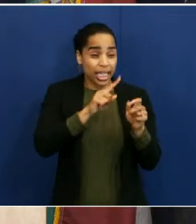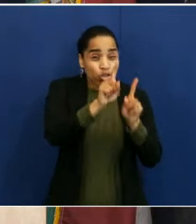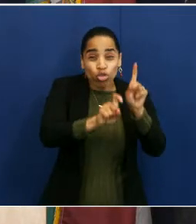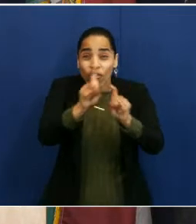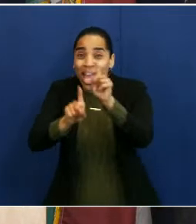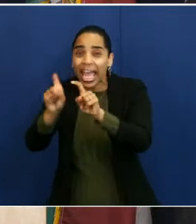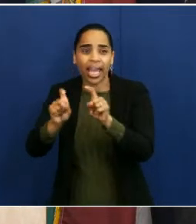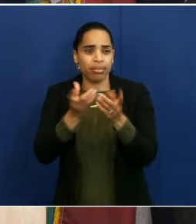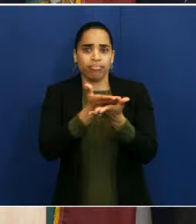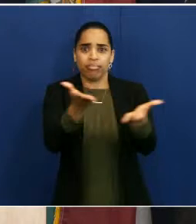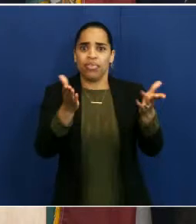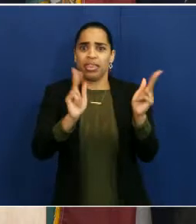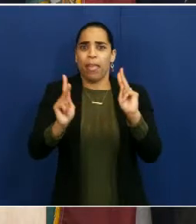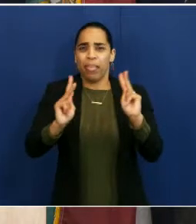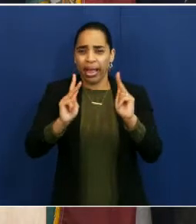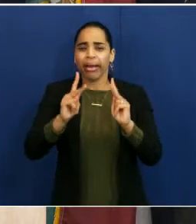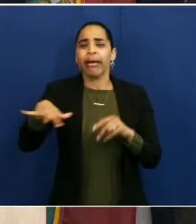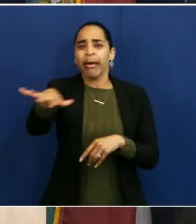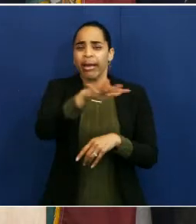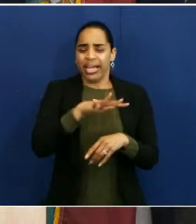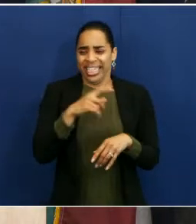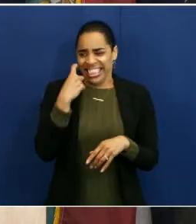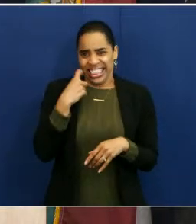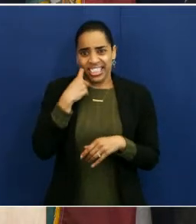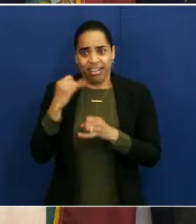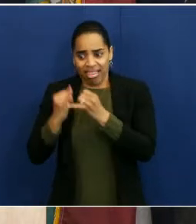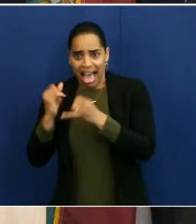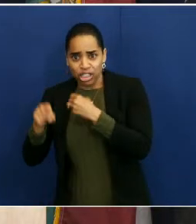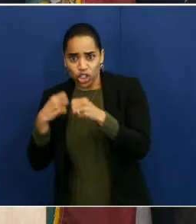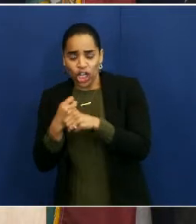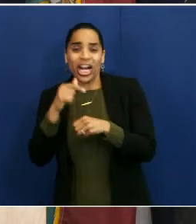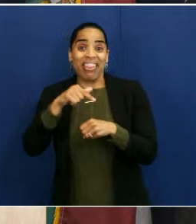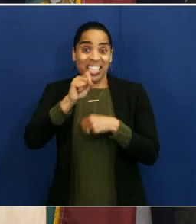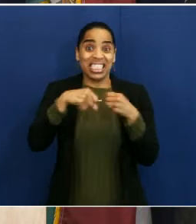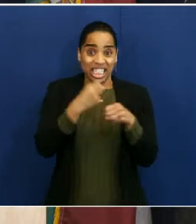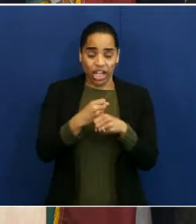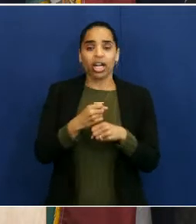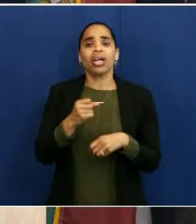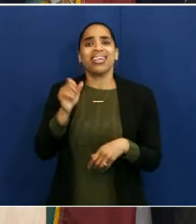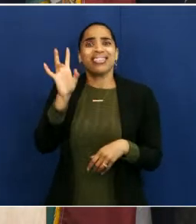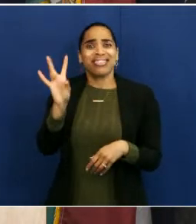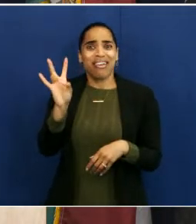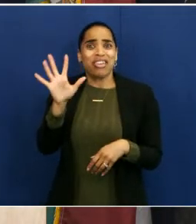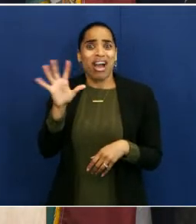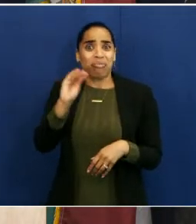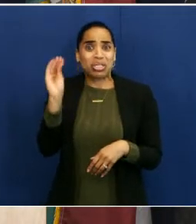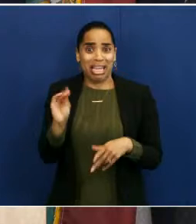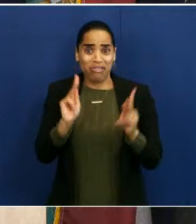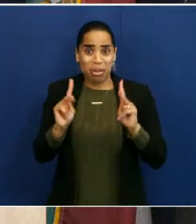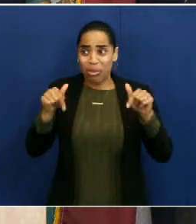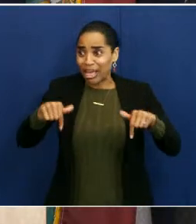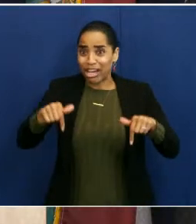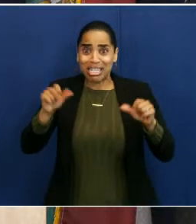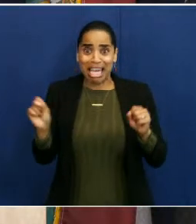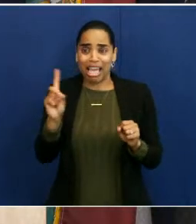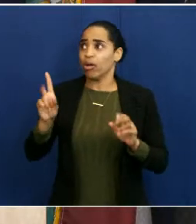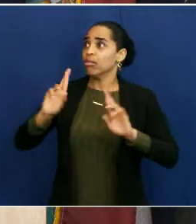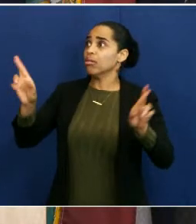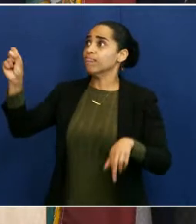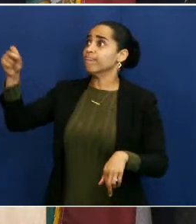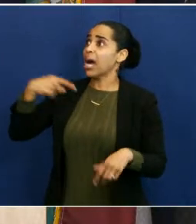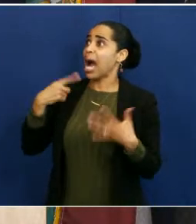work at the end of the year, beginning of the year, and we saw that almost 3/4 of San Diegans at that point were ready to get the